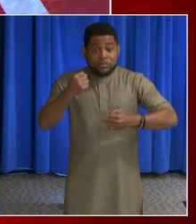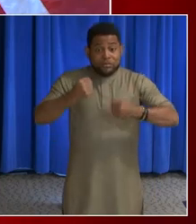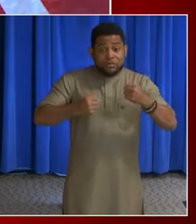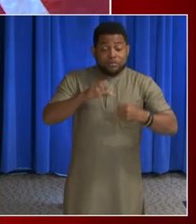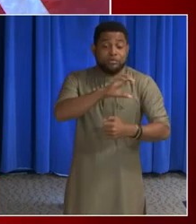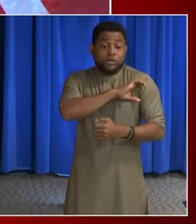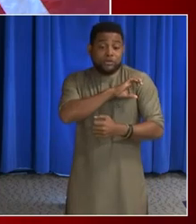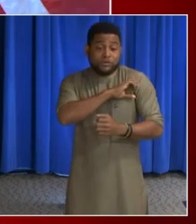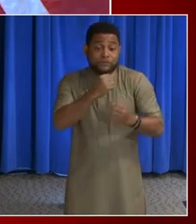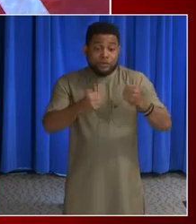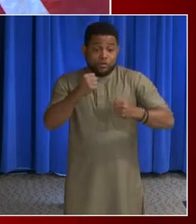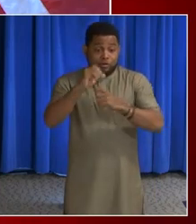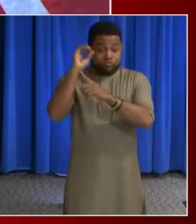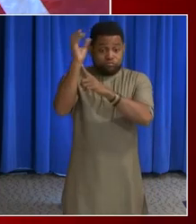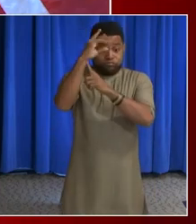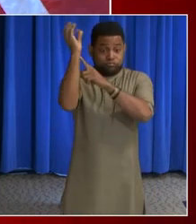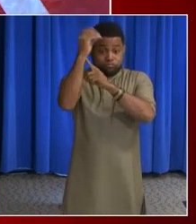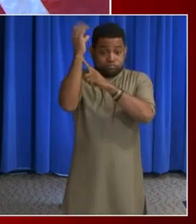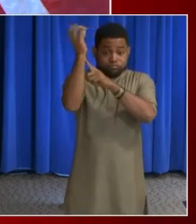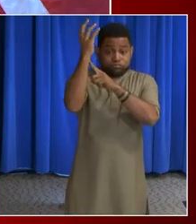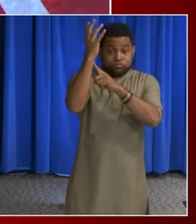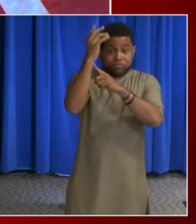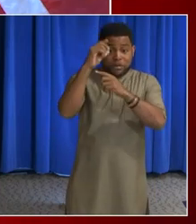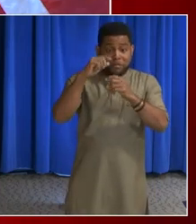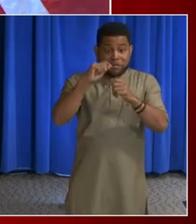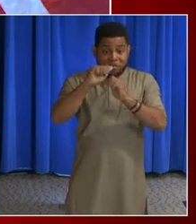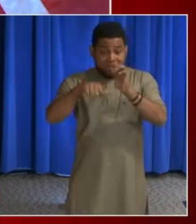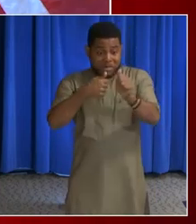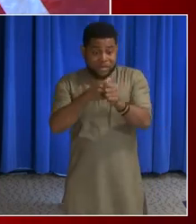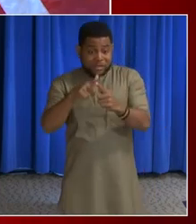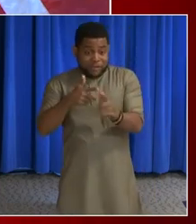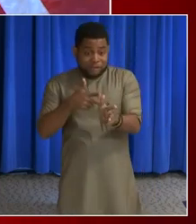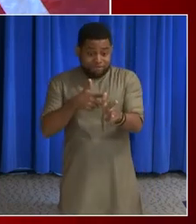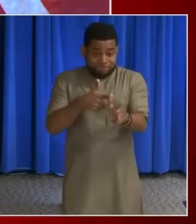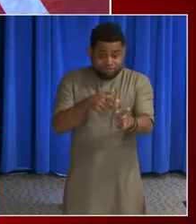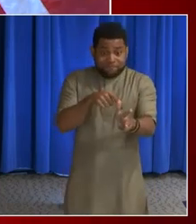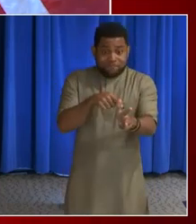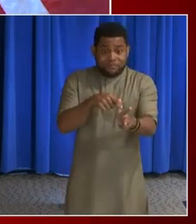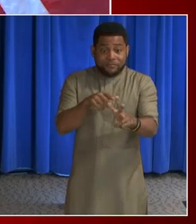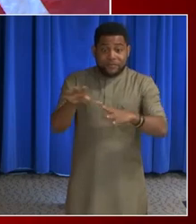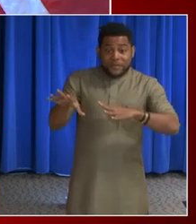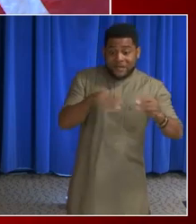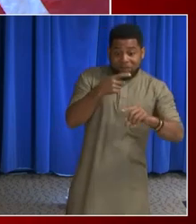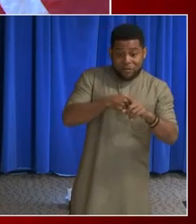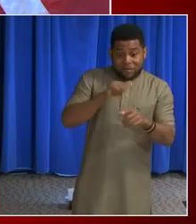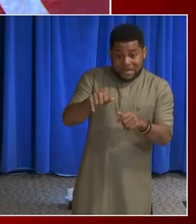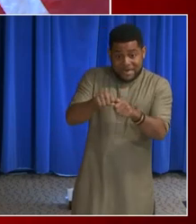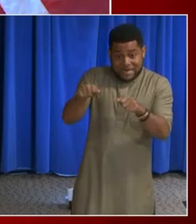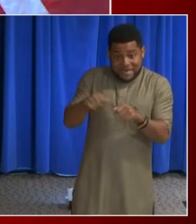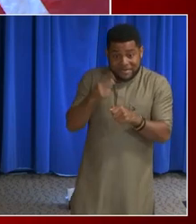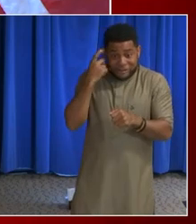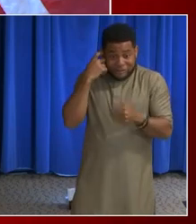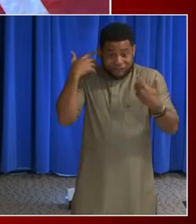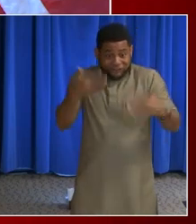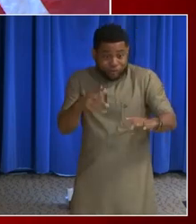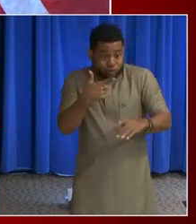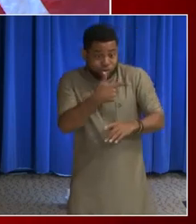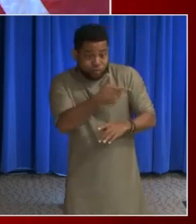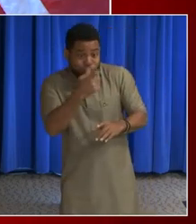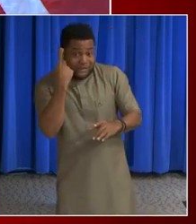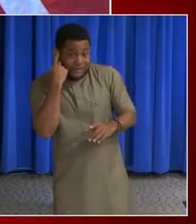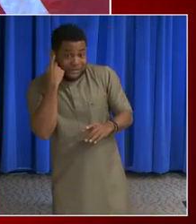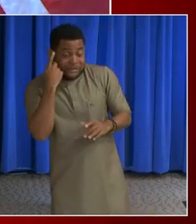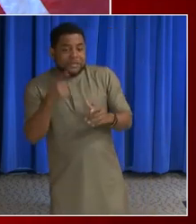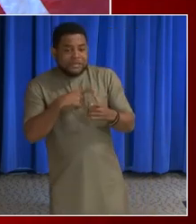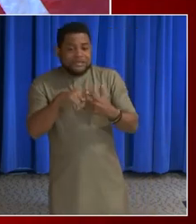going behind a vehicle that had just traveled up the street, leaving from the area where a shooting had occurred. And that same vehicle went